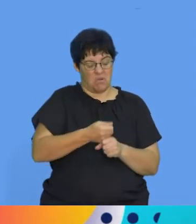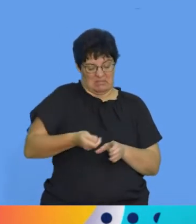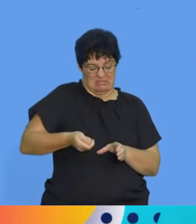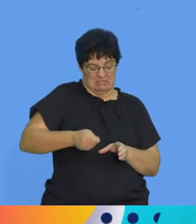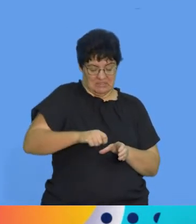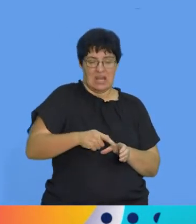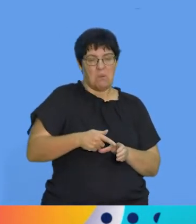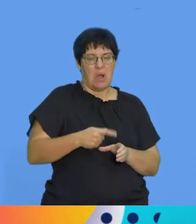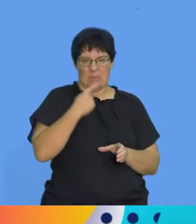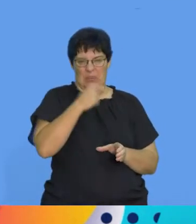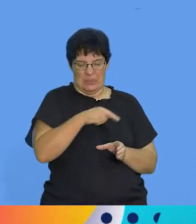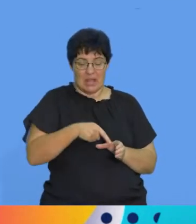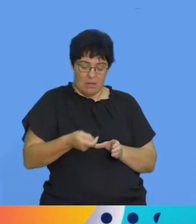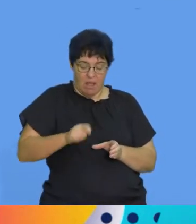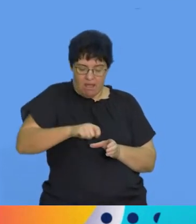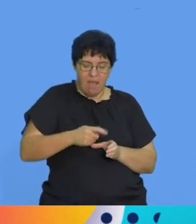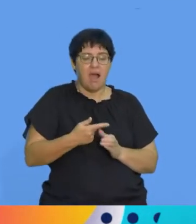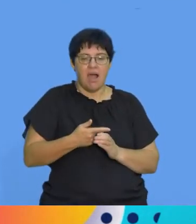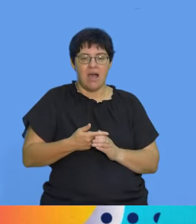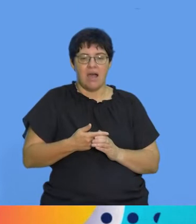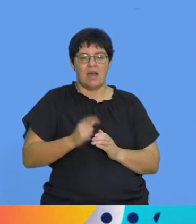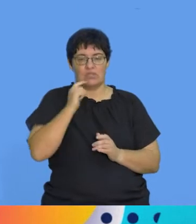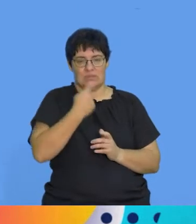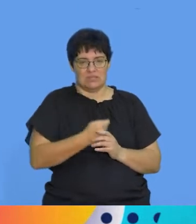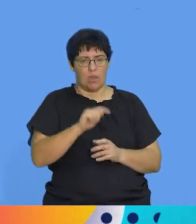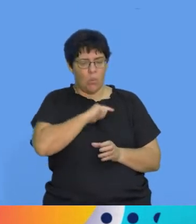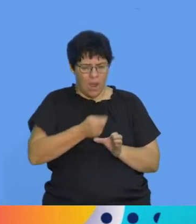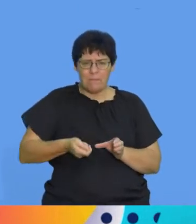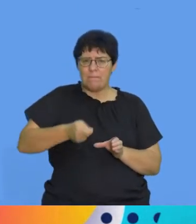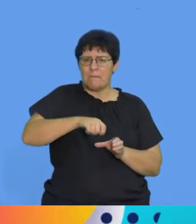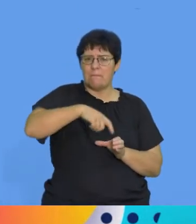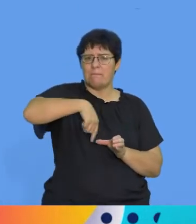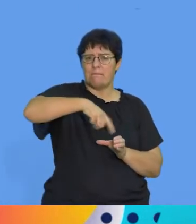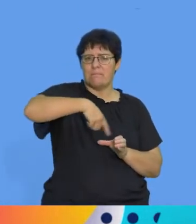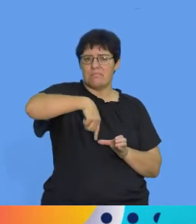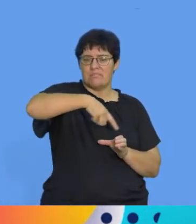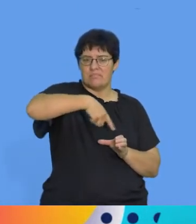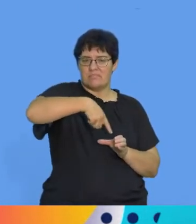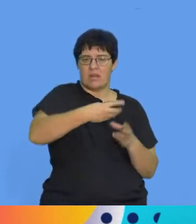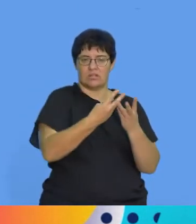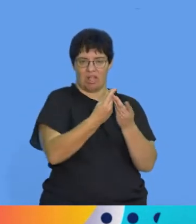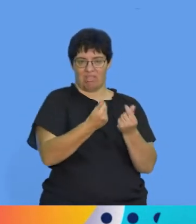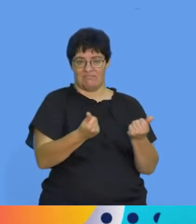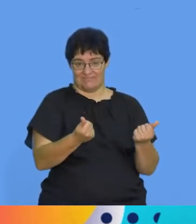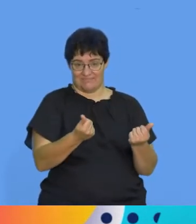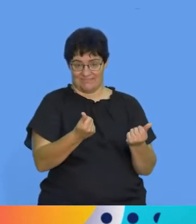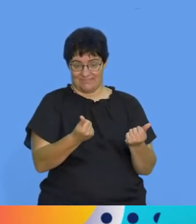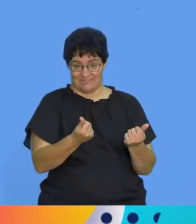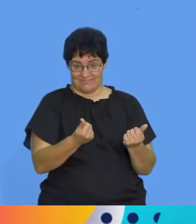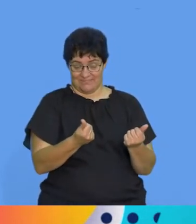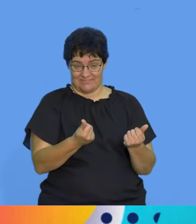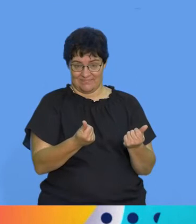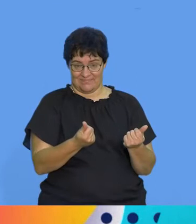do like a little bit of sugar in it. But the most important thing, why do we put sugar in our coffee? Because we can stir it and it